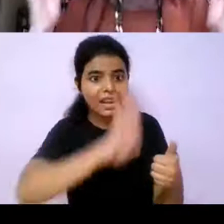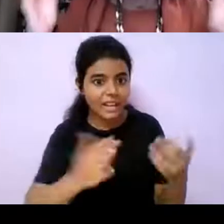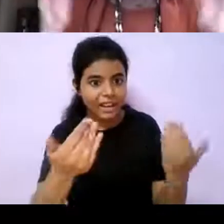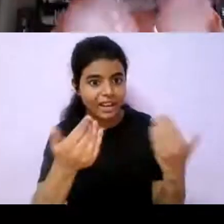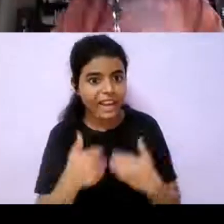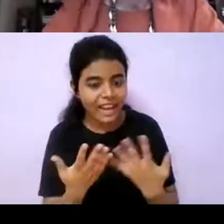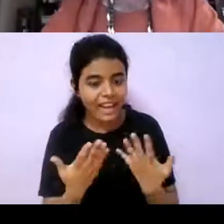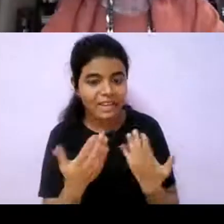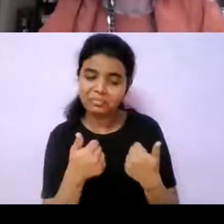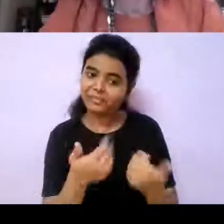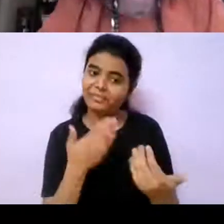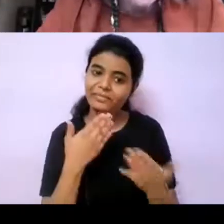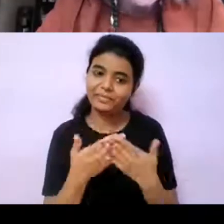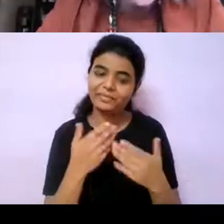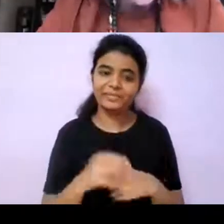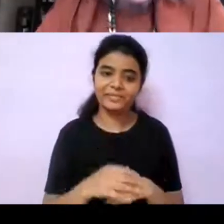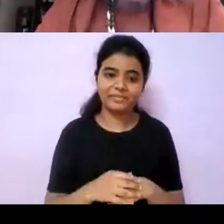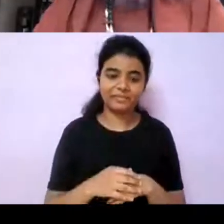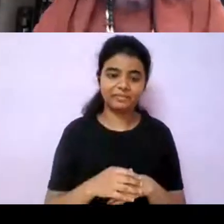I